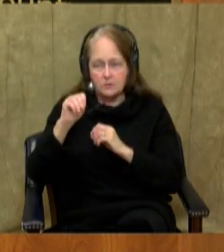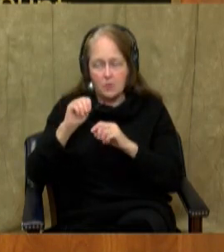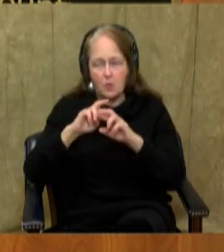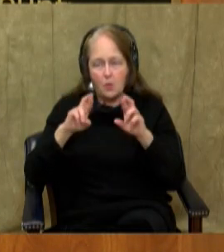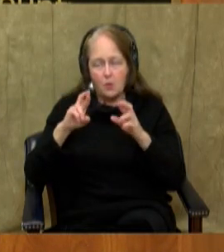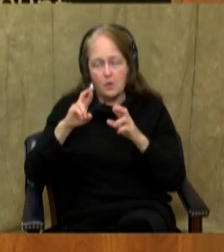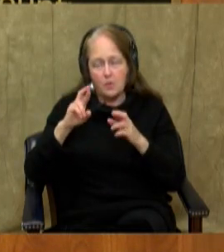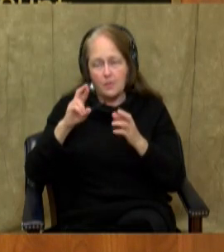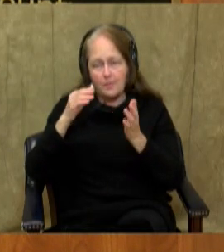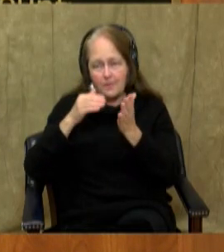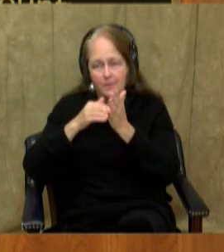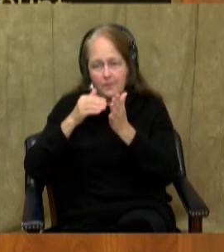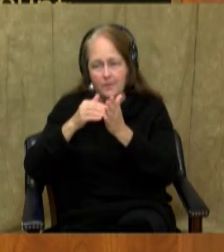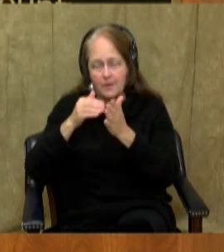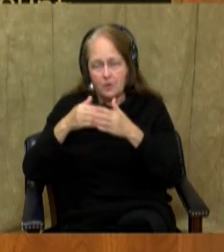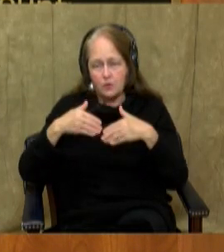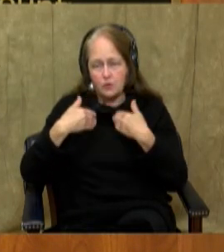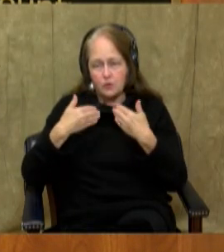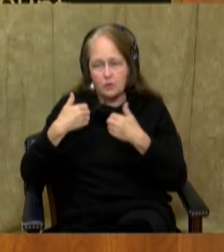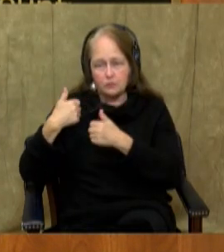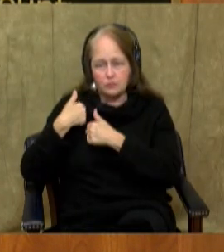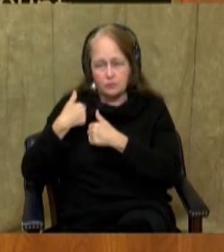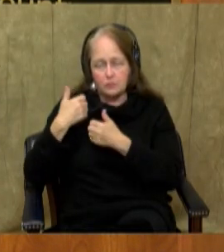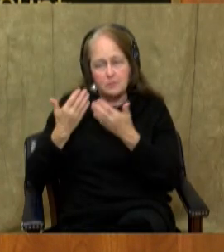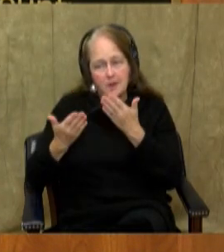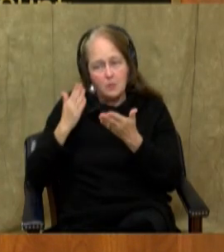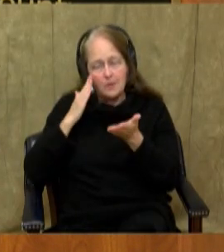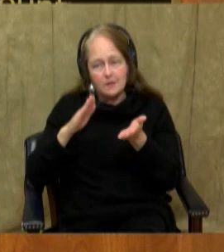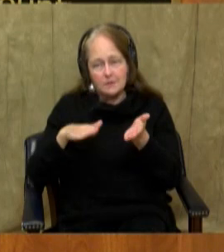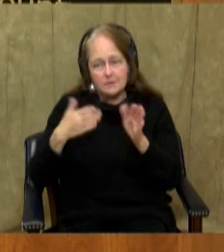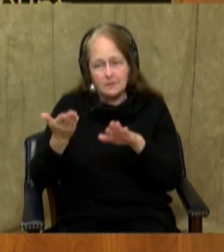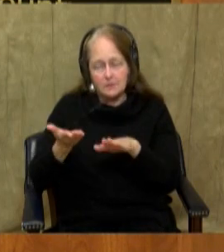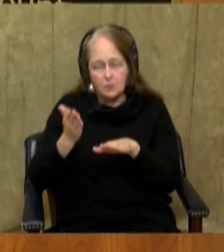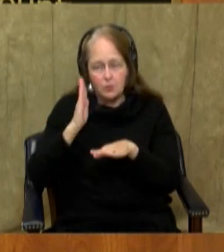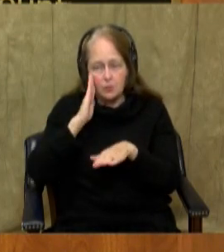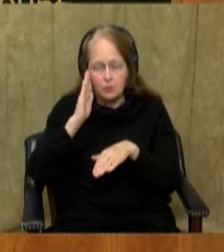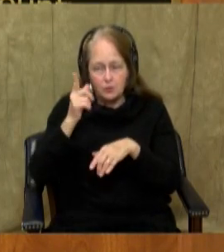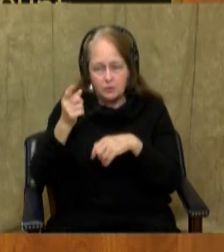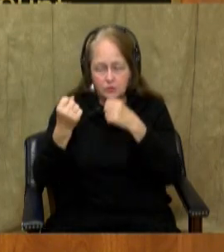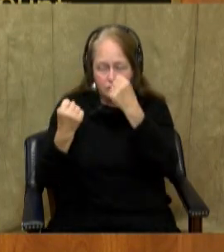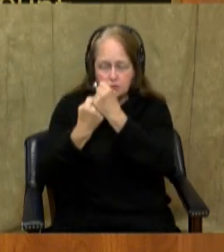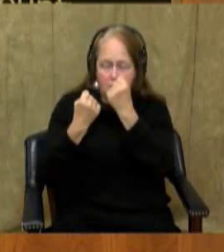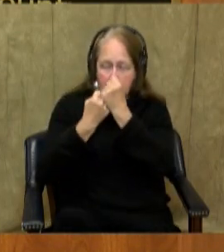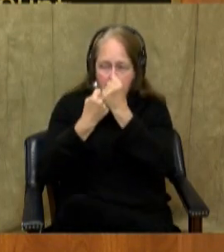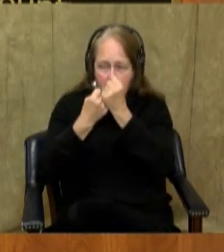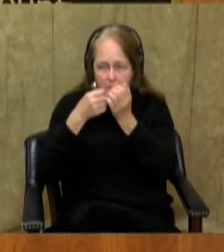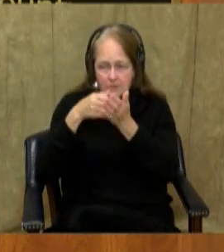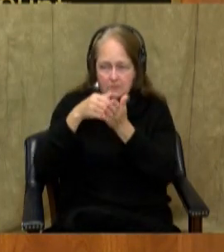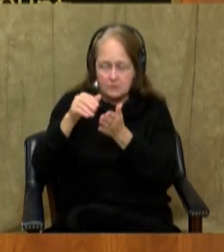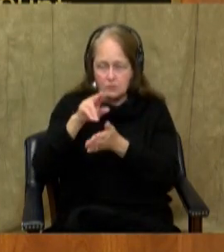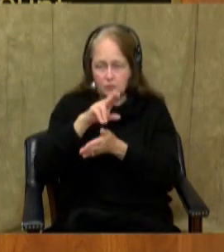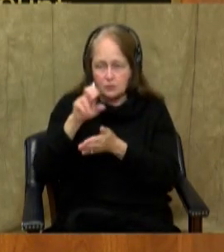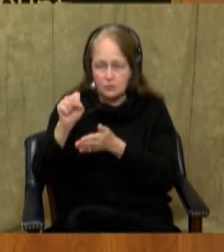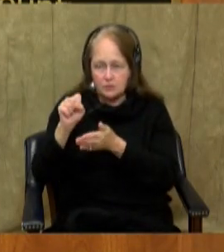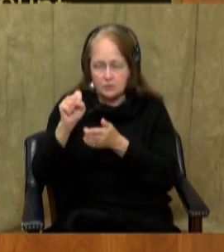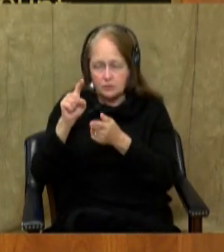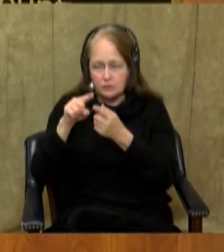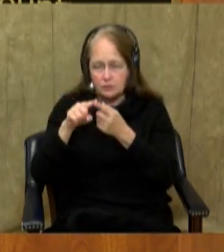young soldiers might die. Would you support sending U.S. troops to